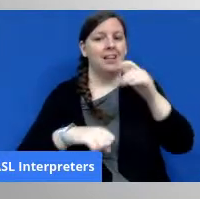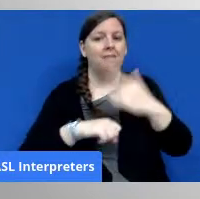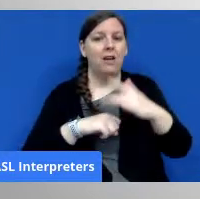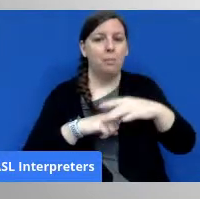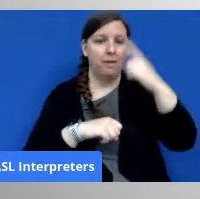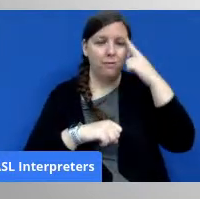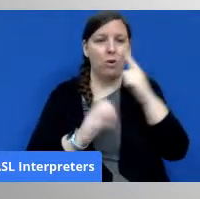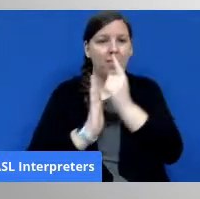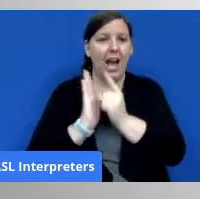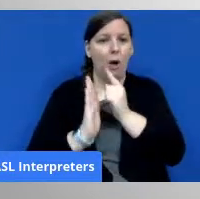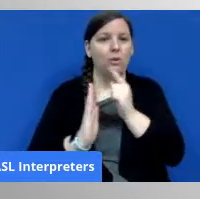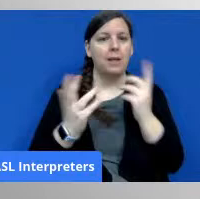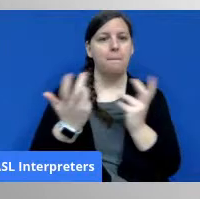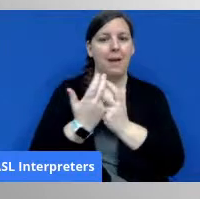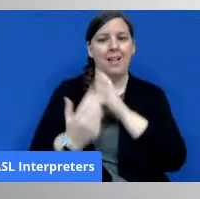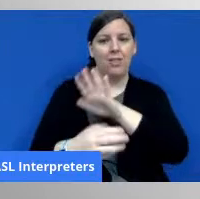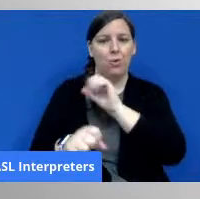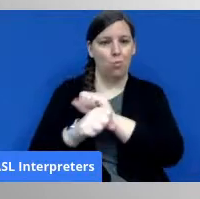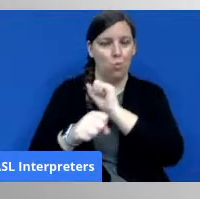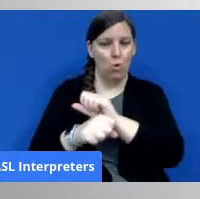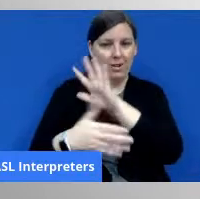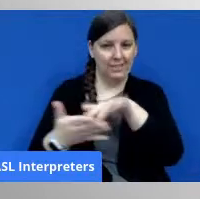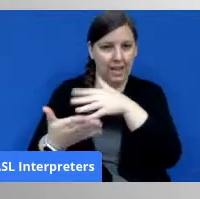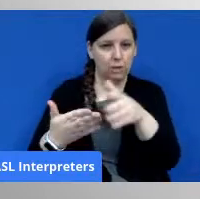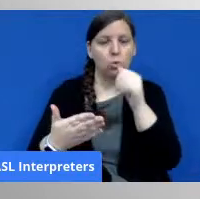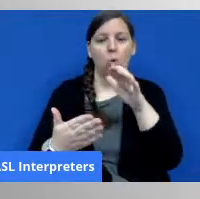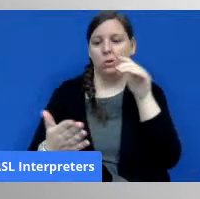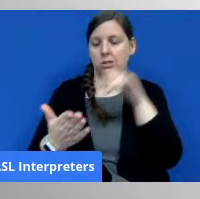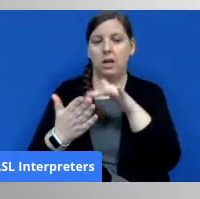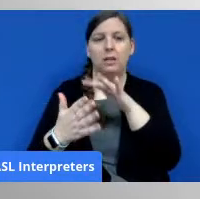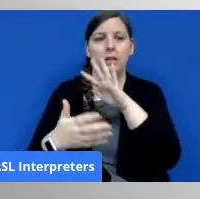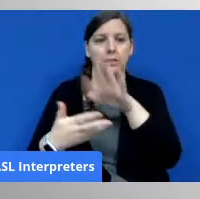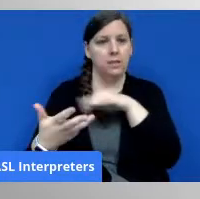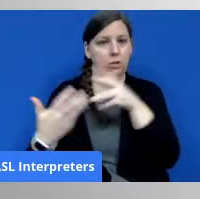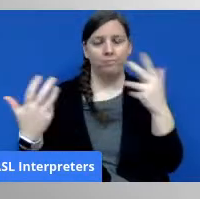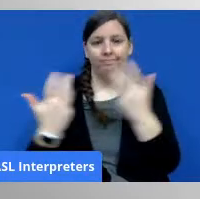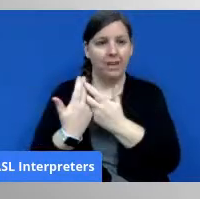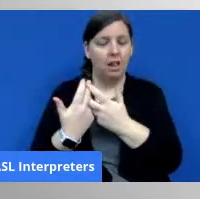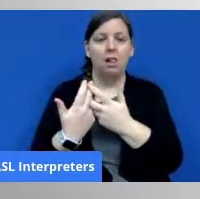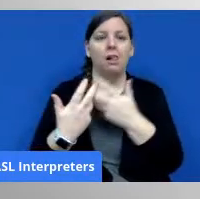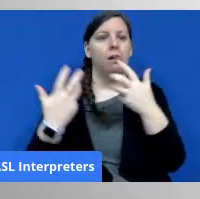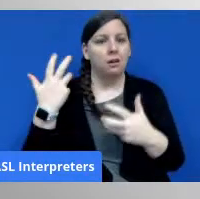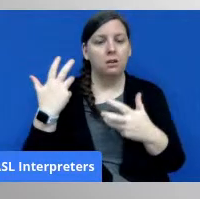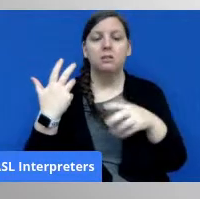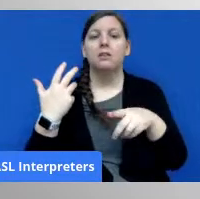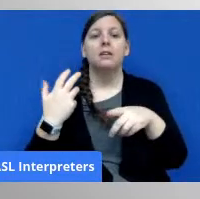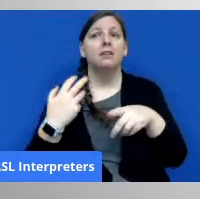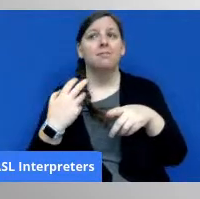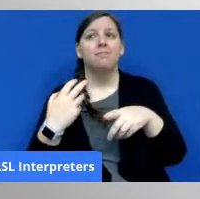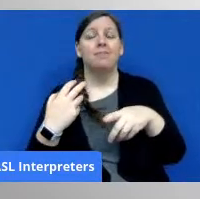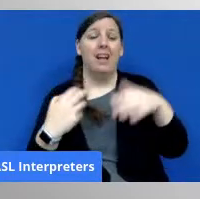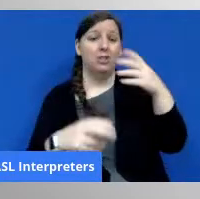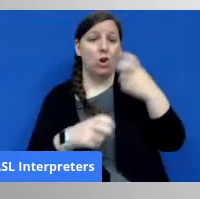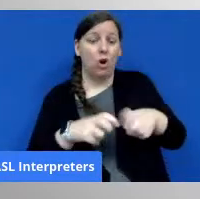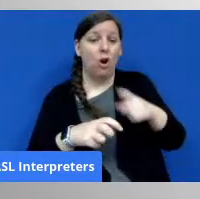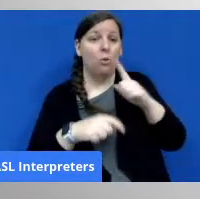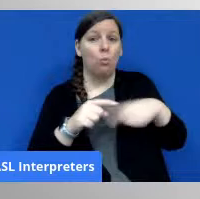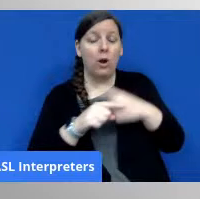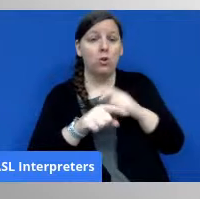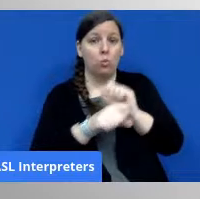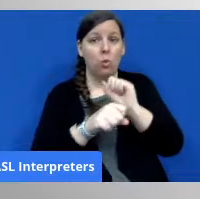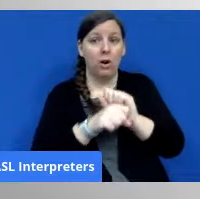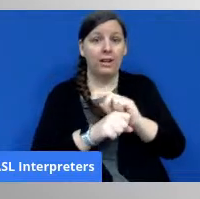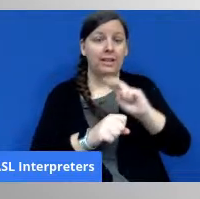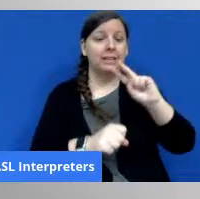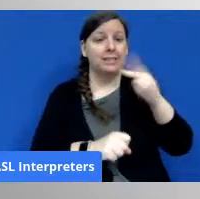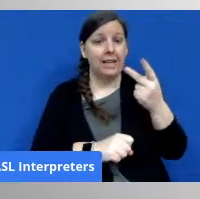are juggling multiple jobs and maybe school at the same time. And it really becomes difficult, especially when you're working second or third shift, to find formal